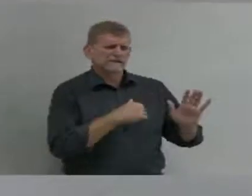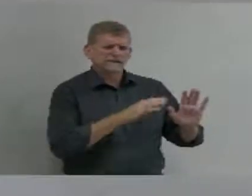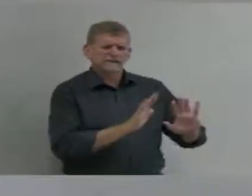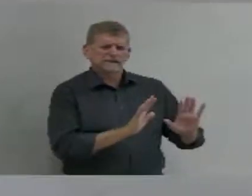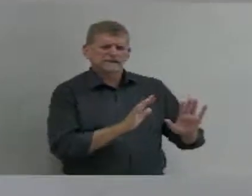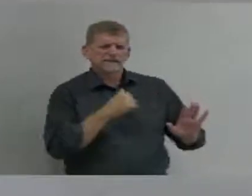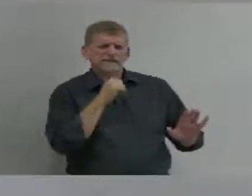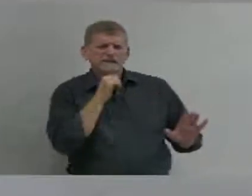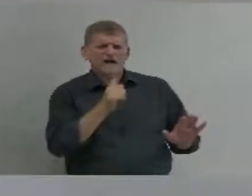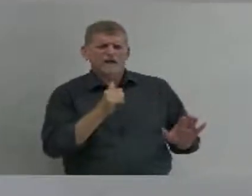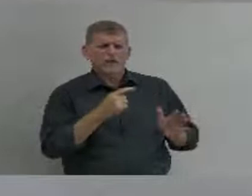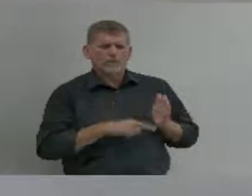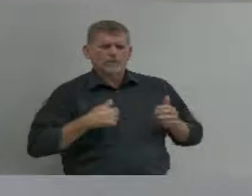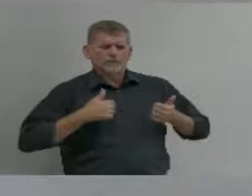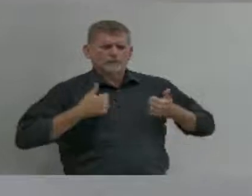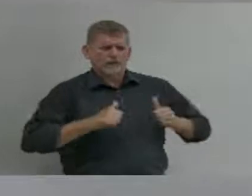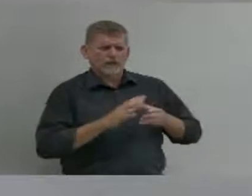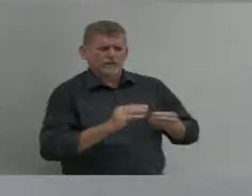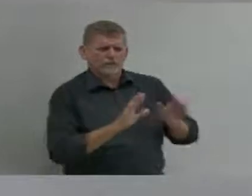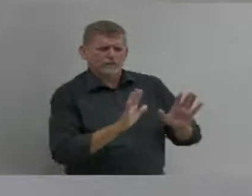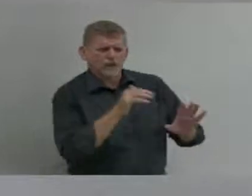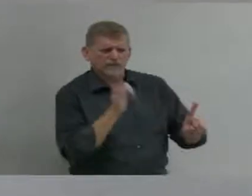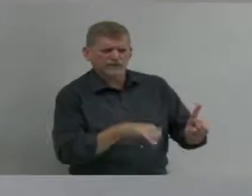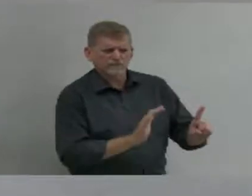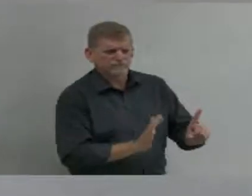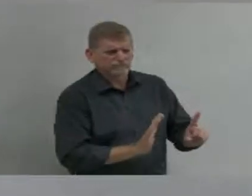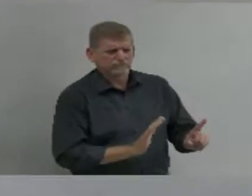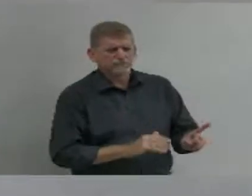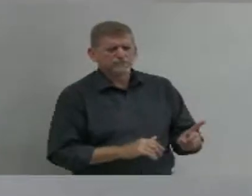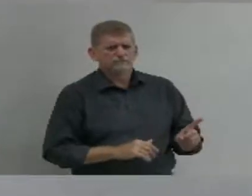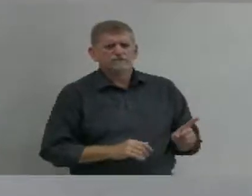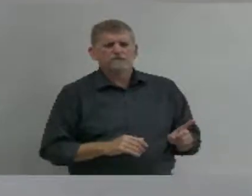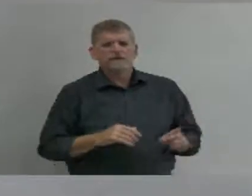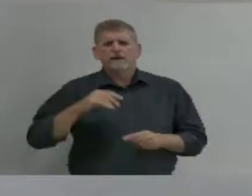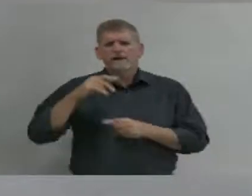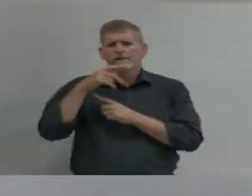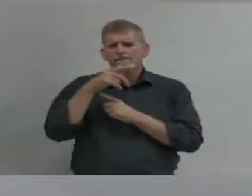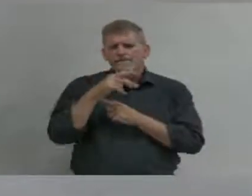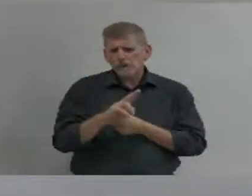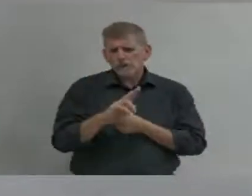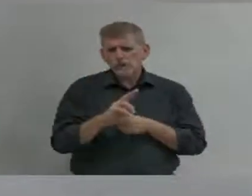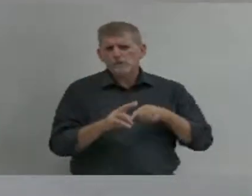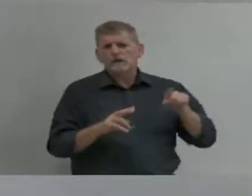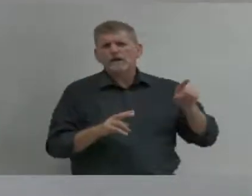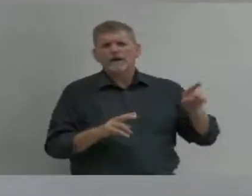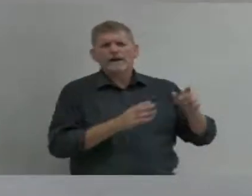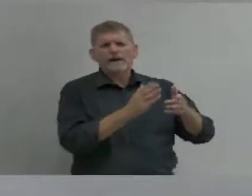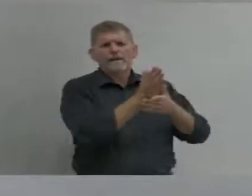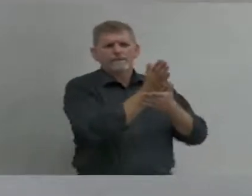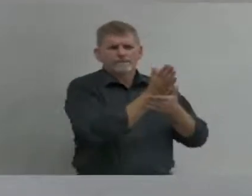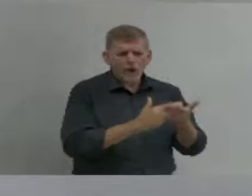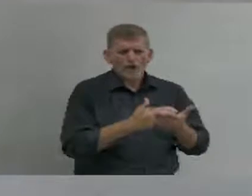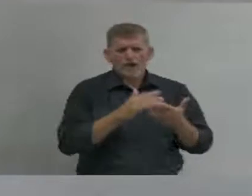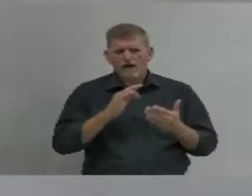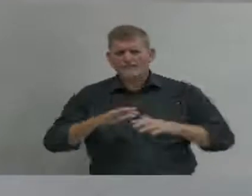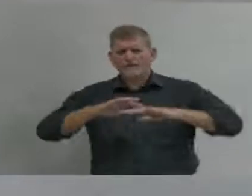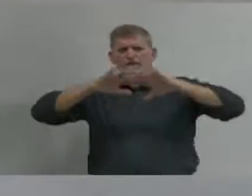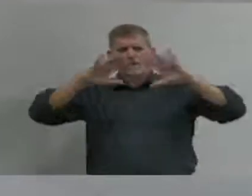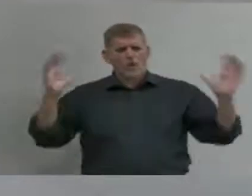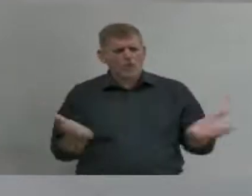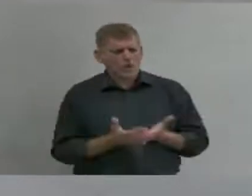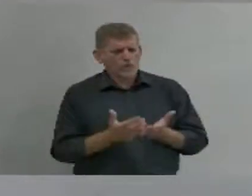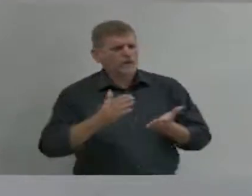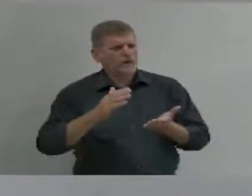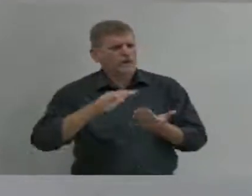Purdue is in some way not a part of our community, that it doesn't affect the rest of the community. We think it